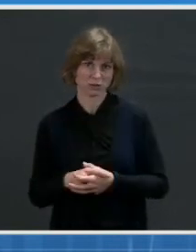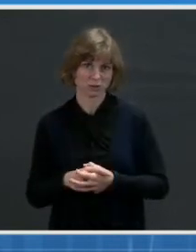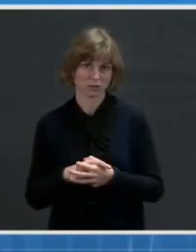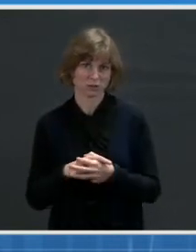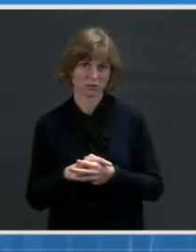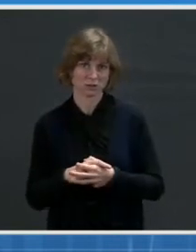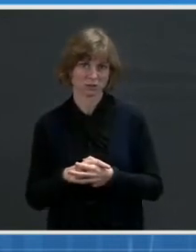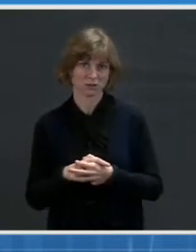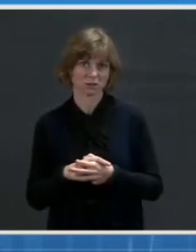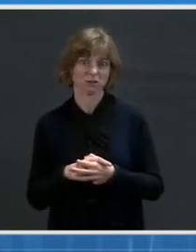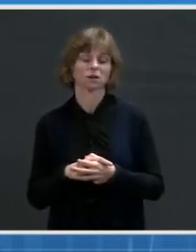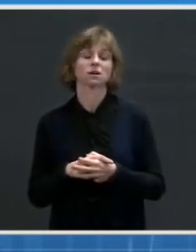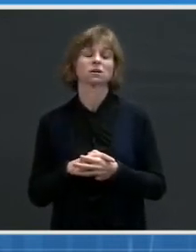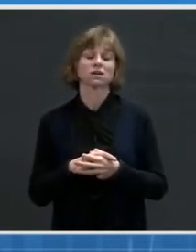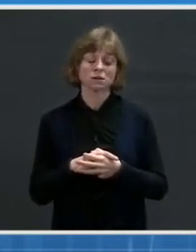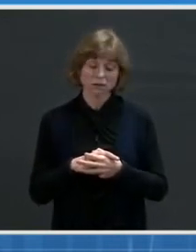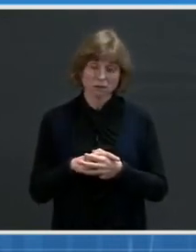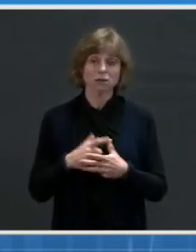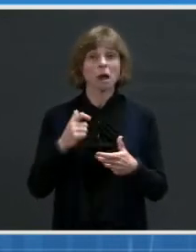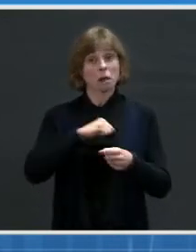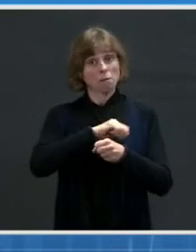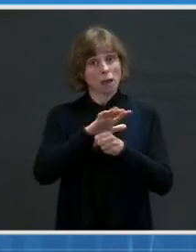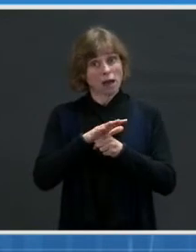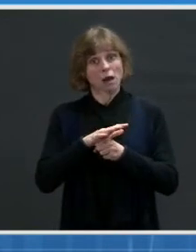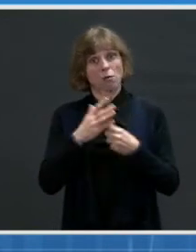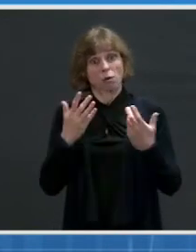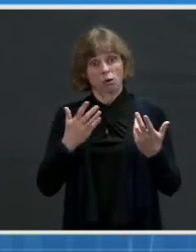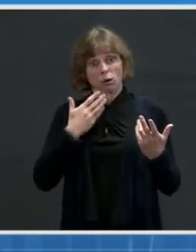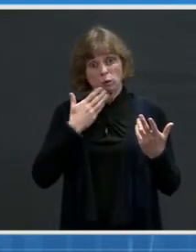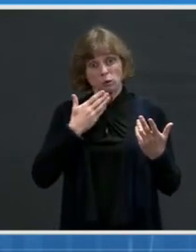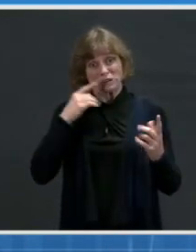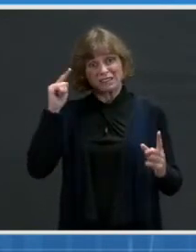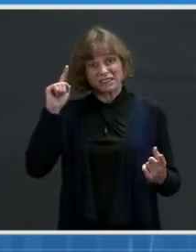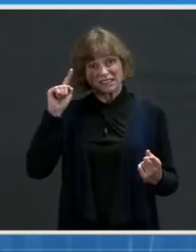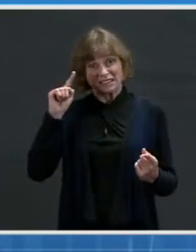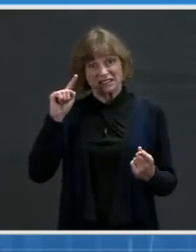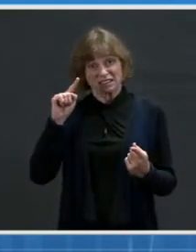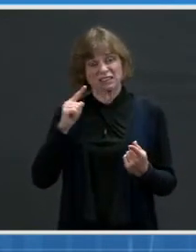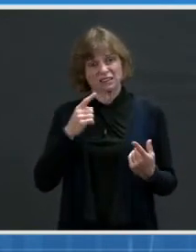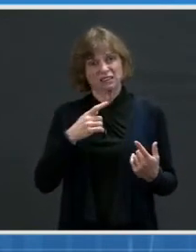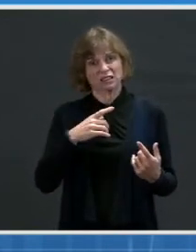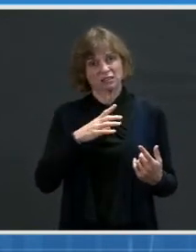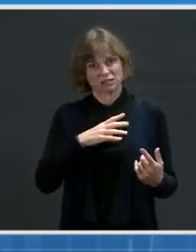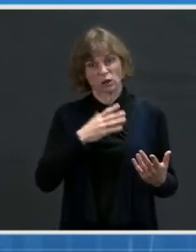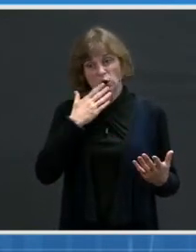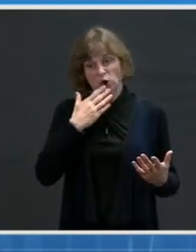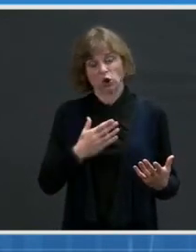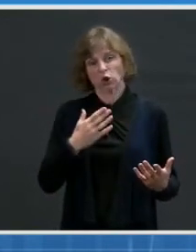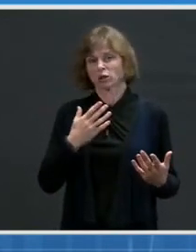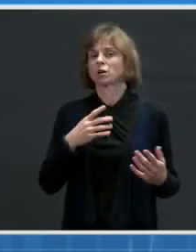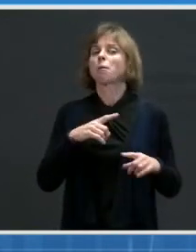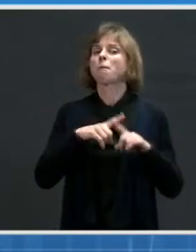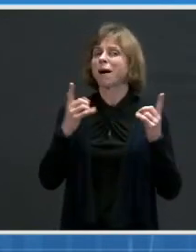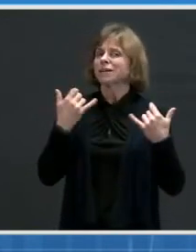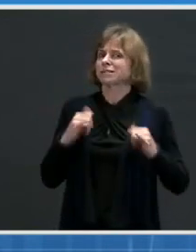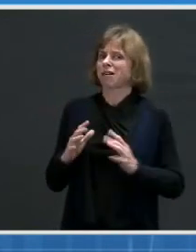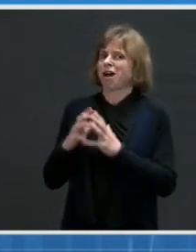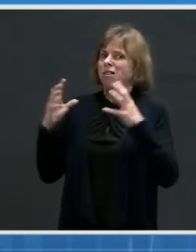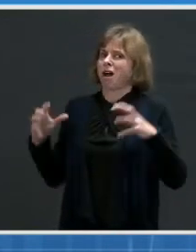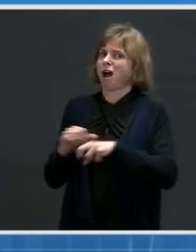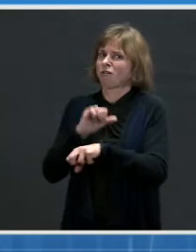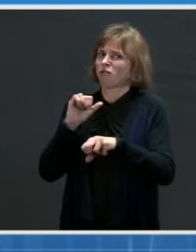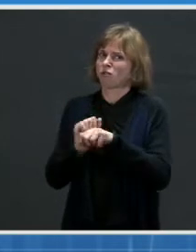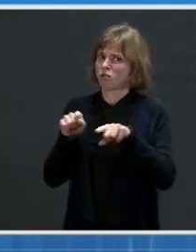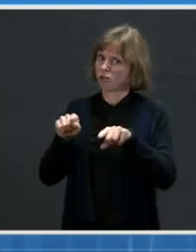pandemic is heading in the right direction, there is still much work to do. One area that is particularly important is getting students back